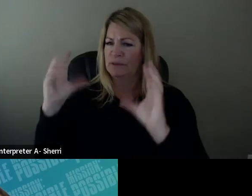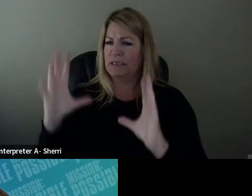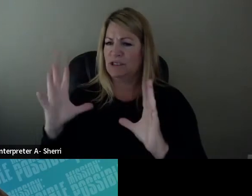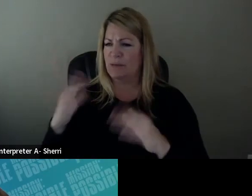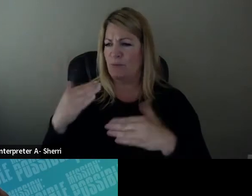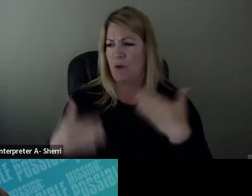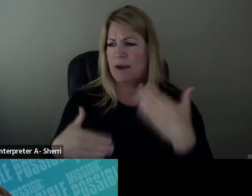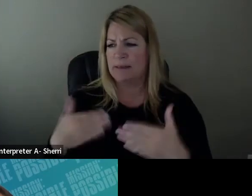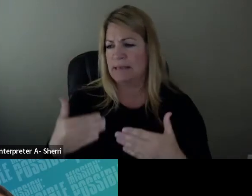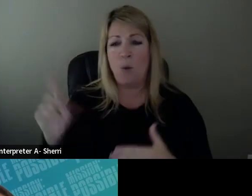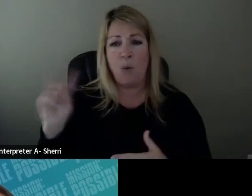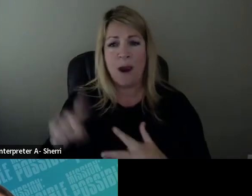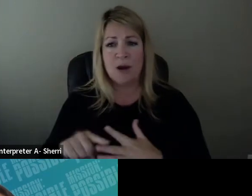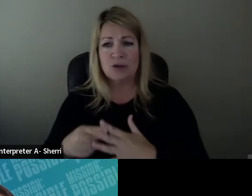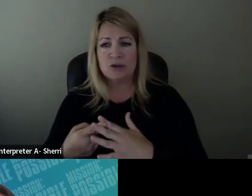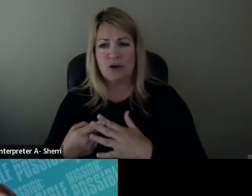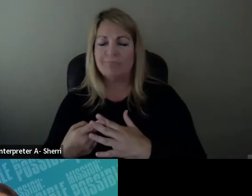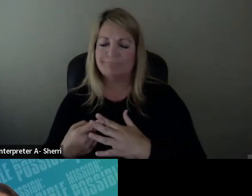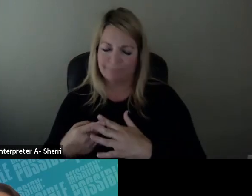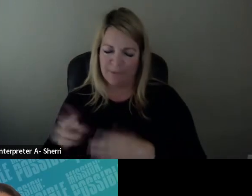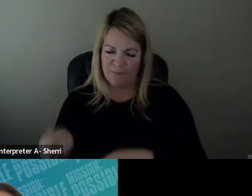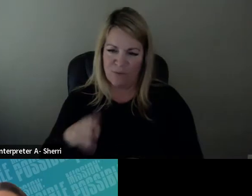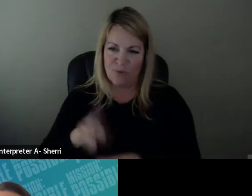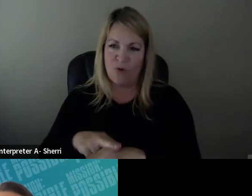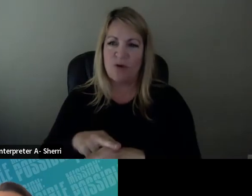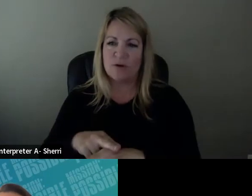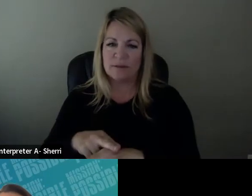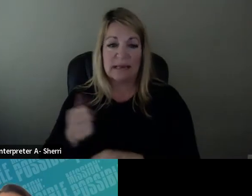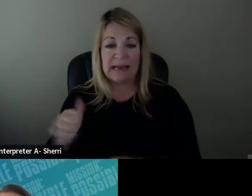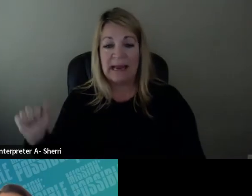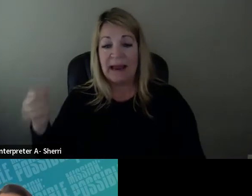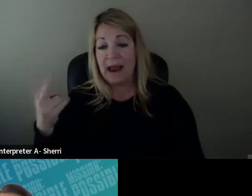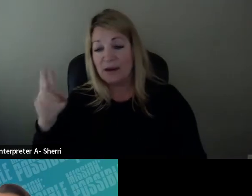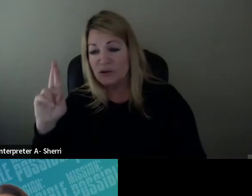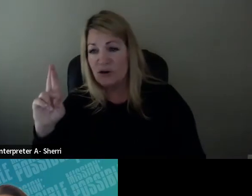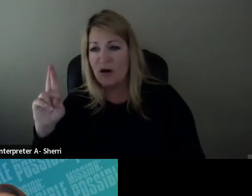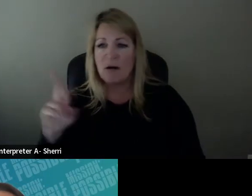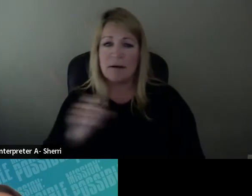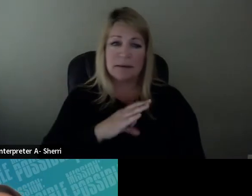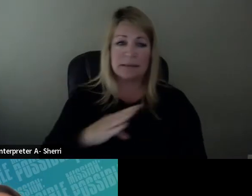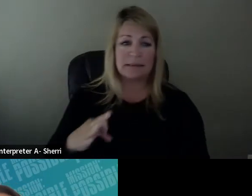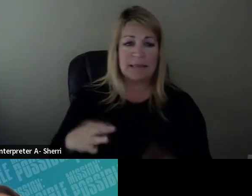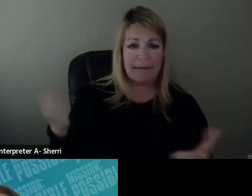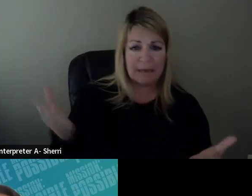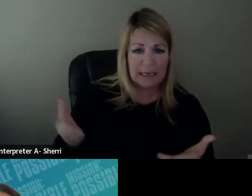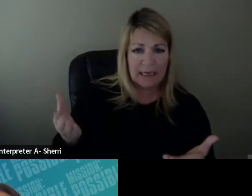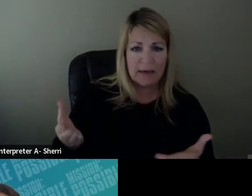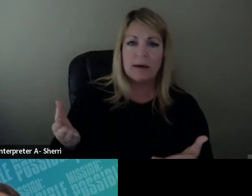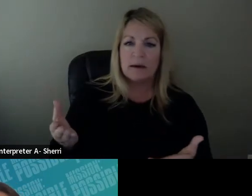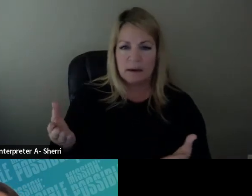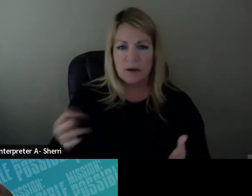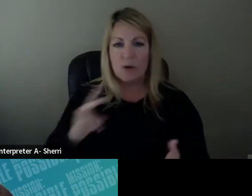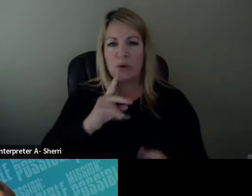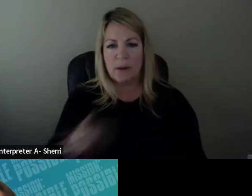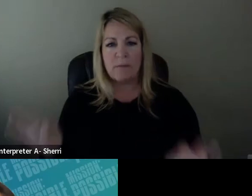where do we start? Of course, for our district, if we have any HR staff here, it is really